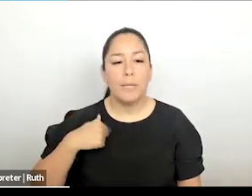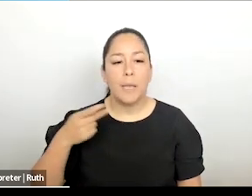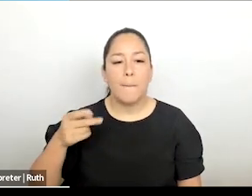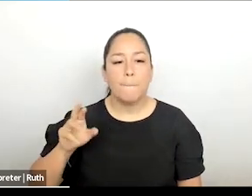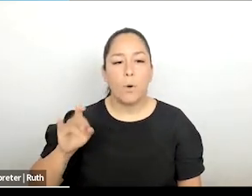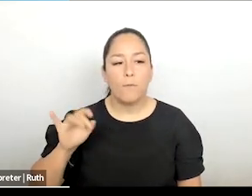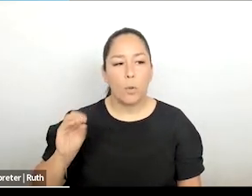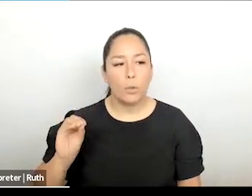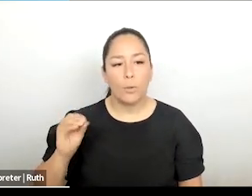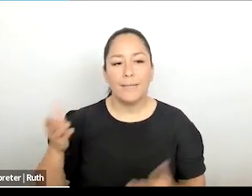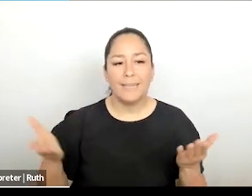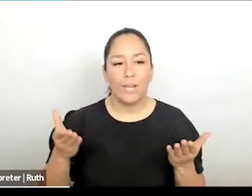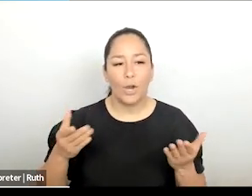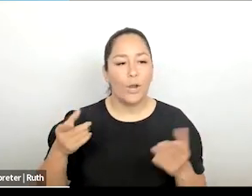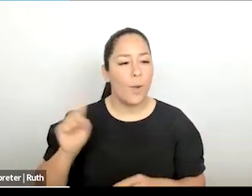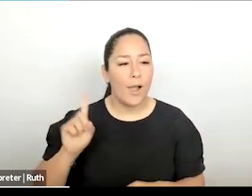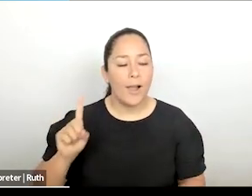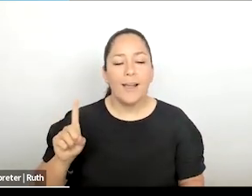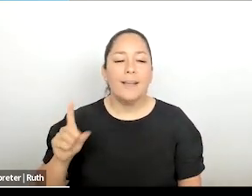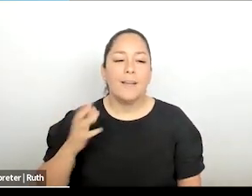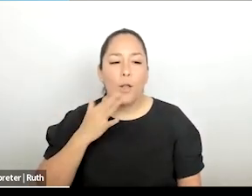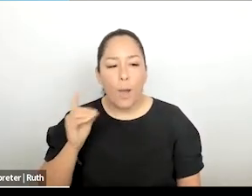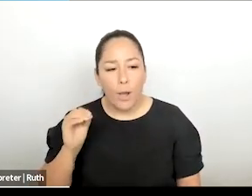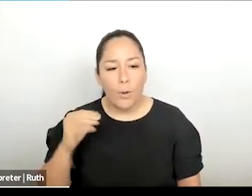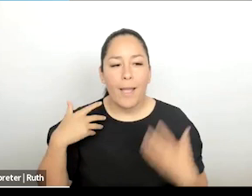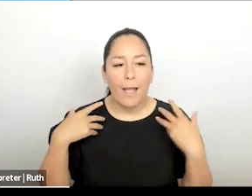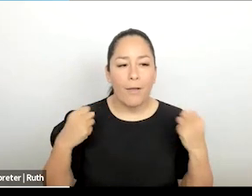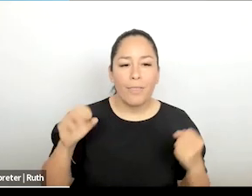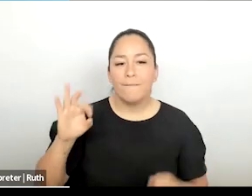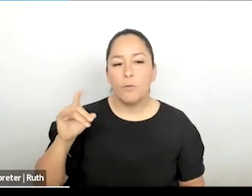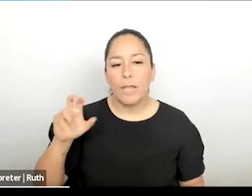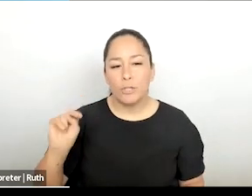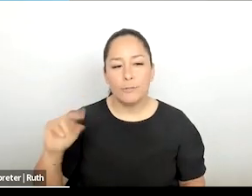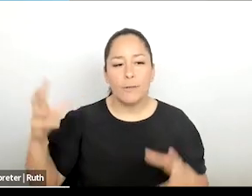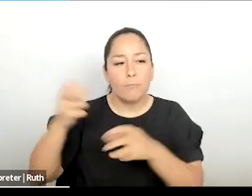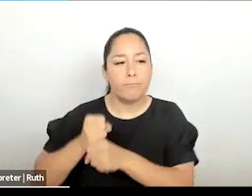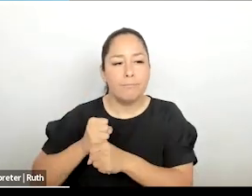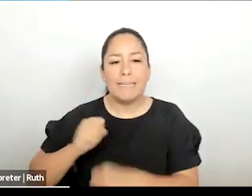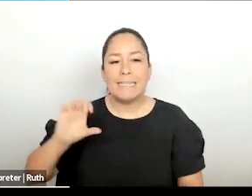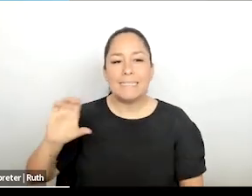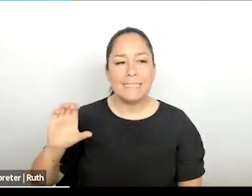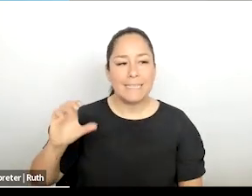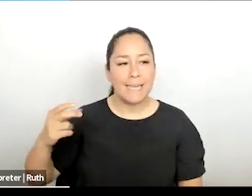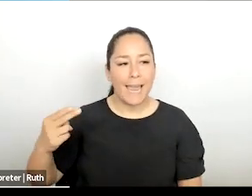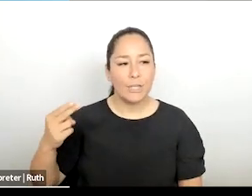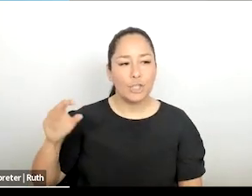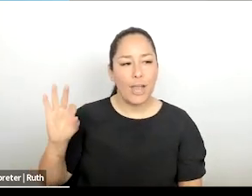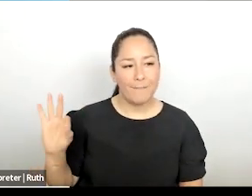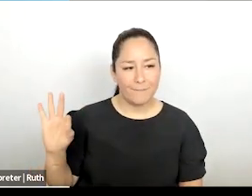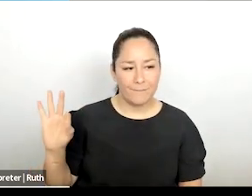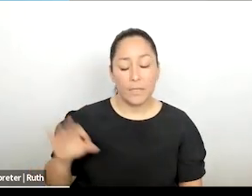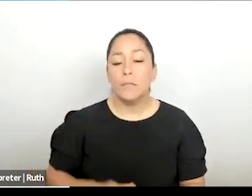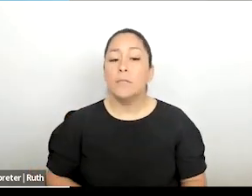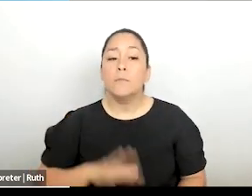at CHF. Before we get started, I just want to give a couple of housekeeping items. So we